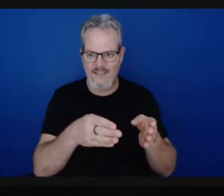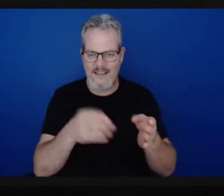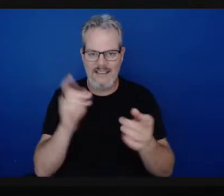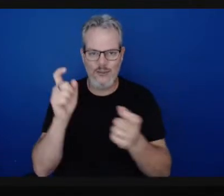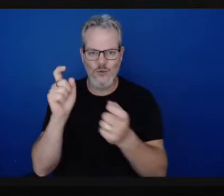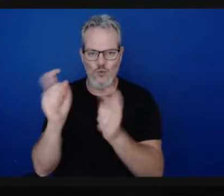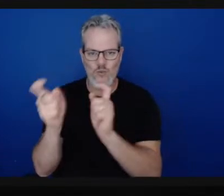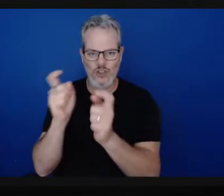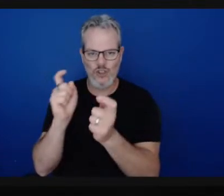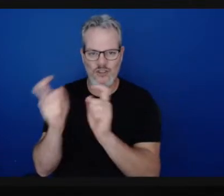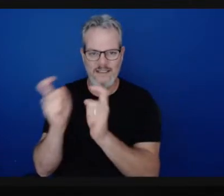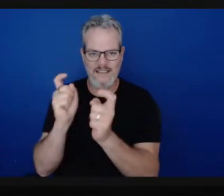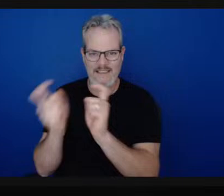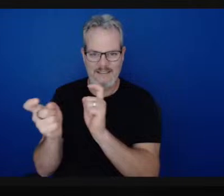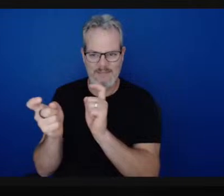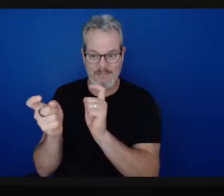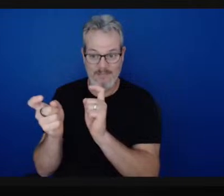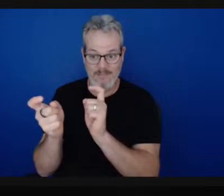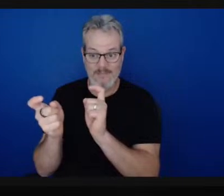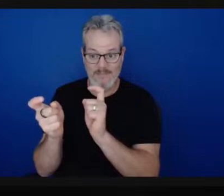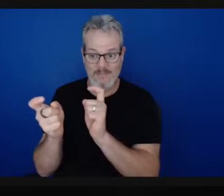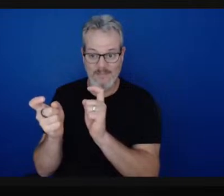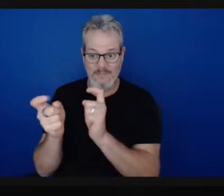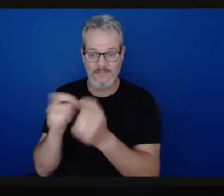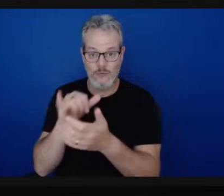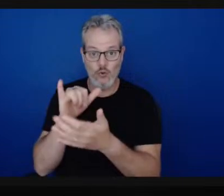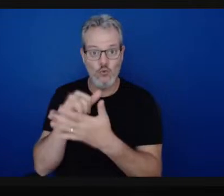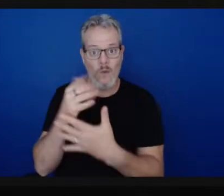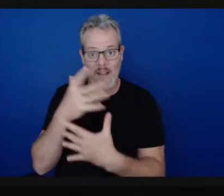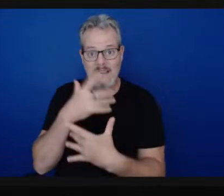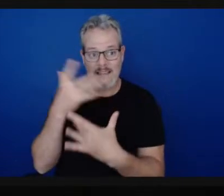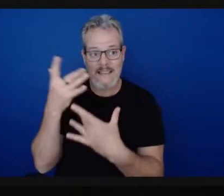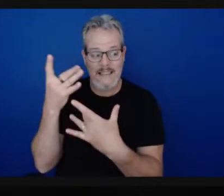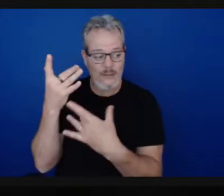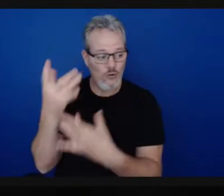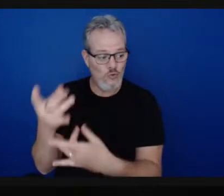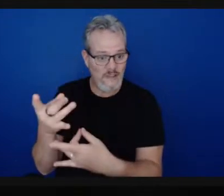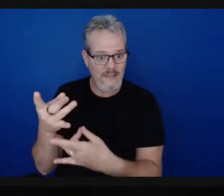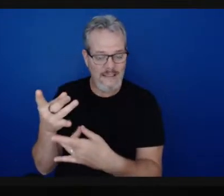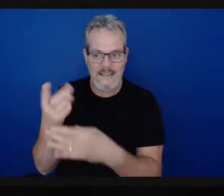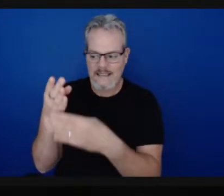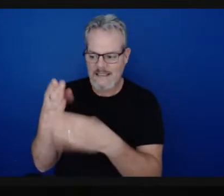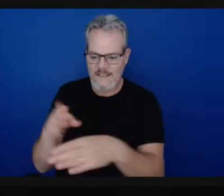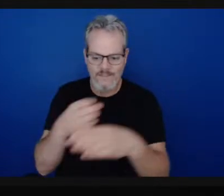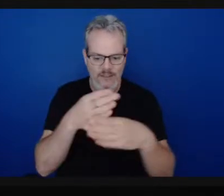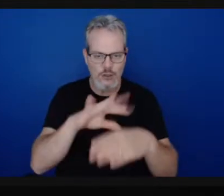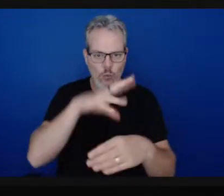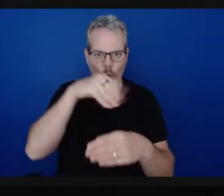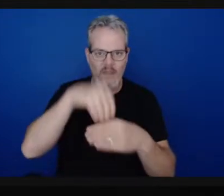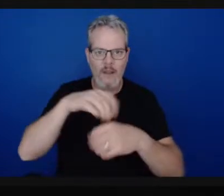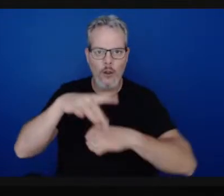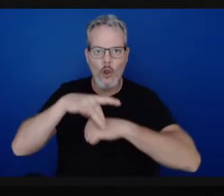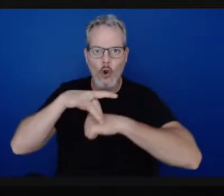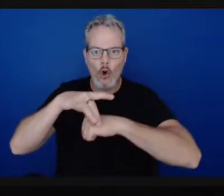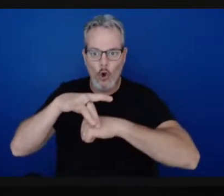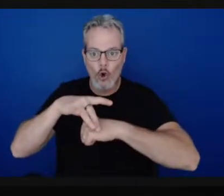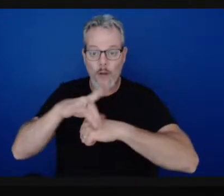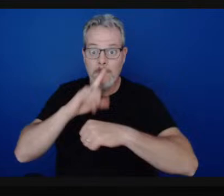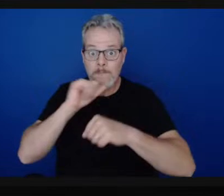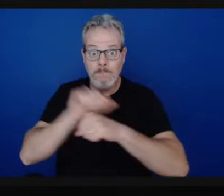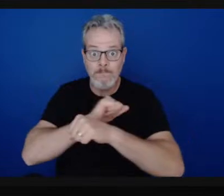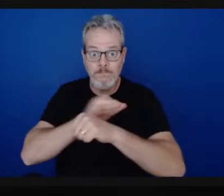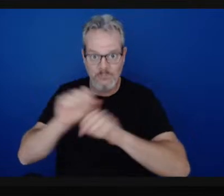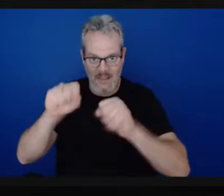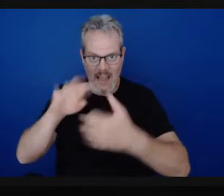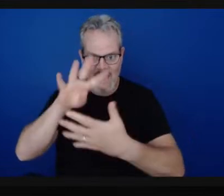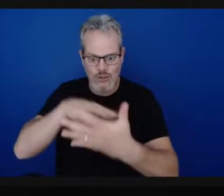there, right? So that's an interesting division within the Earth, and they actually can map earthquakes, all the